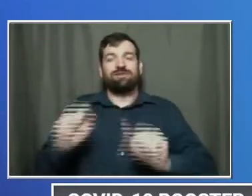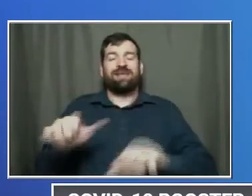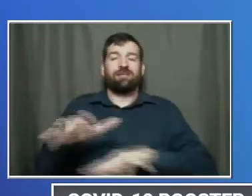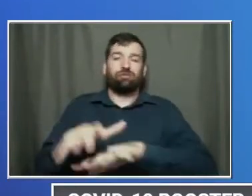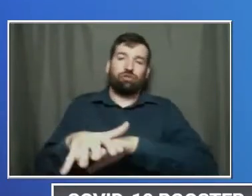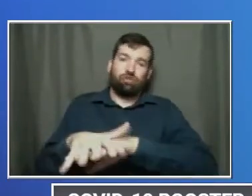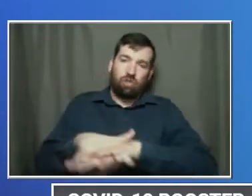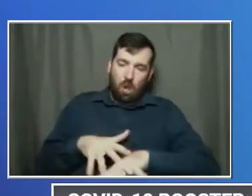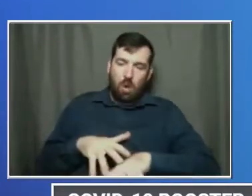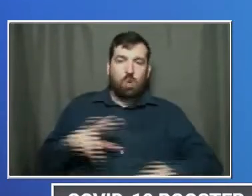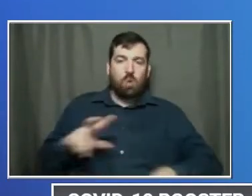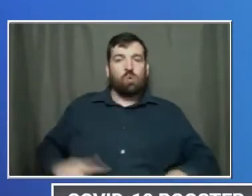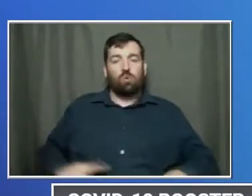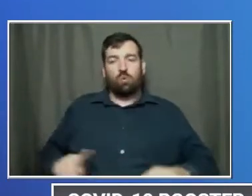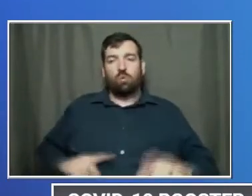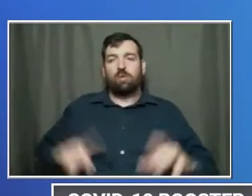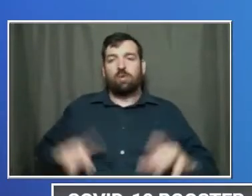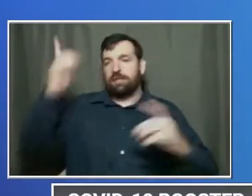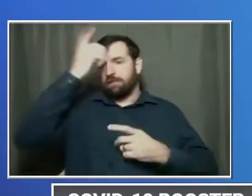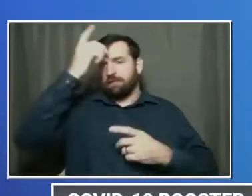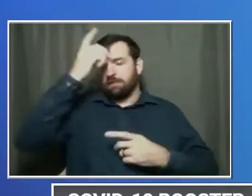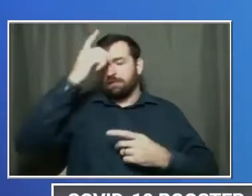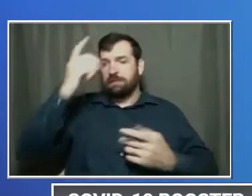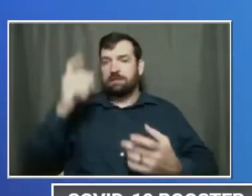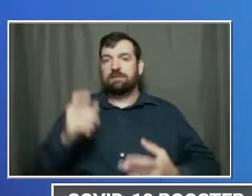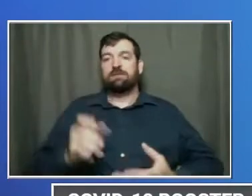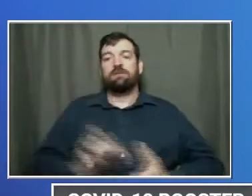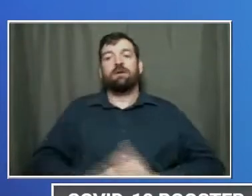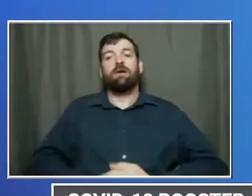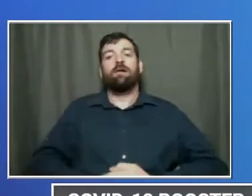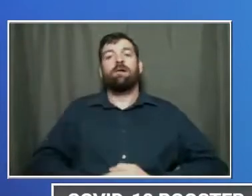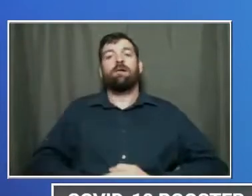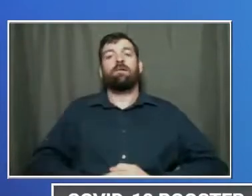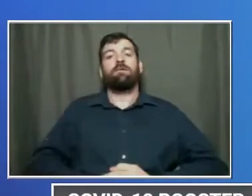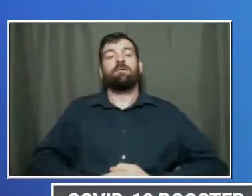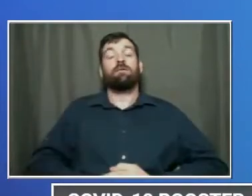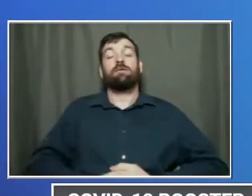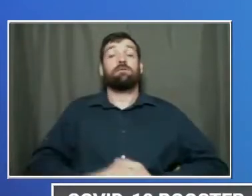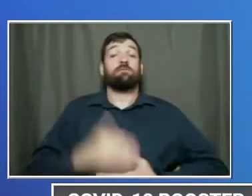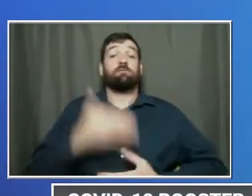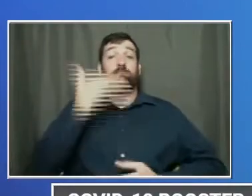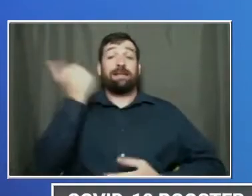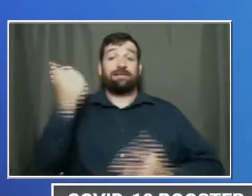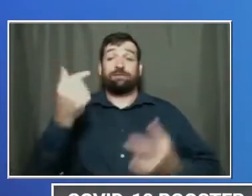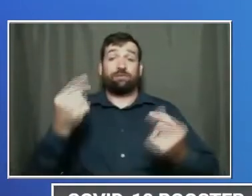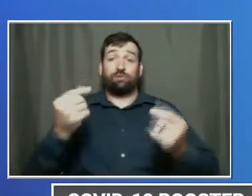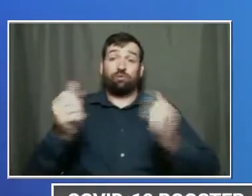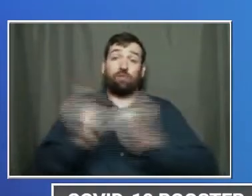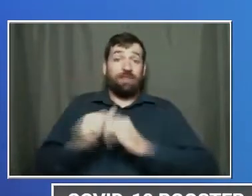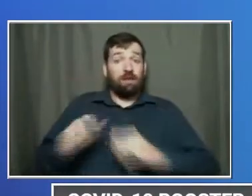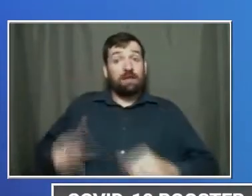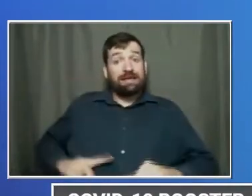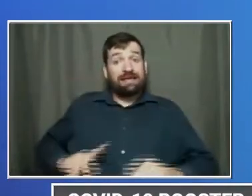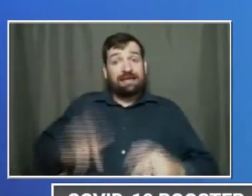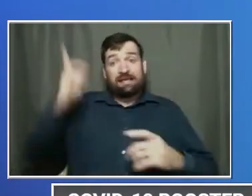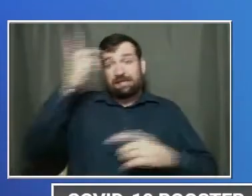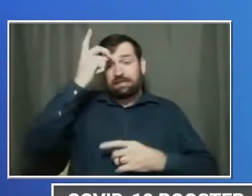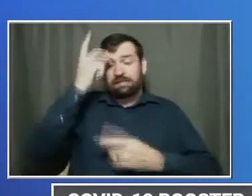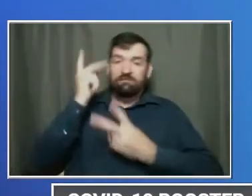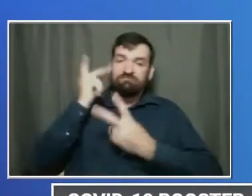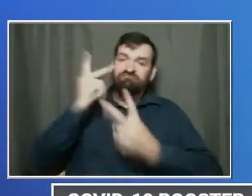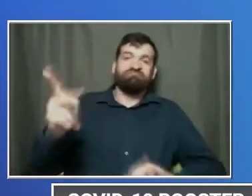disease. I think the greatest thing someone can do with kidney disease is to see a nephrologist, a kidney